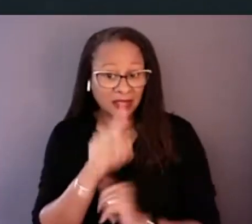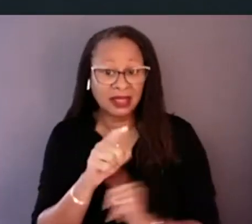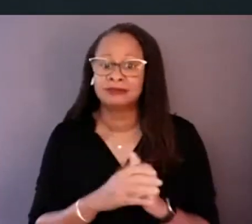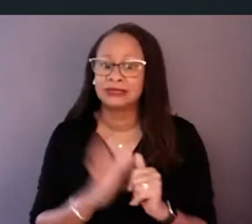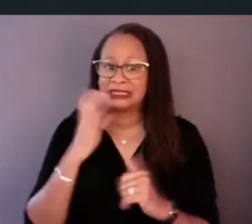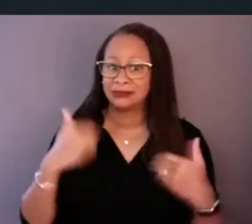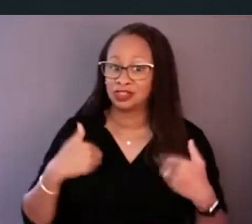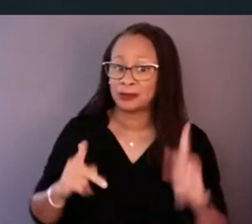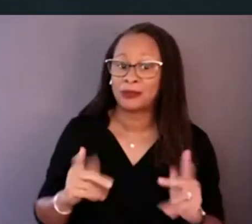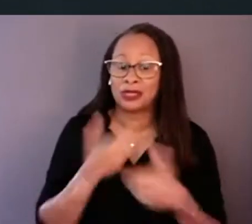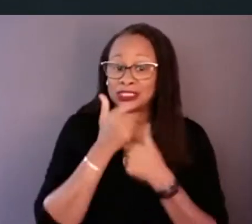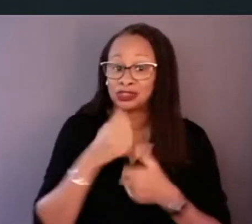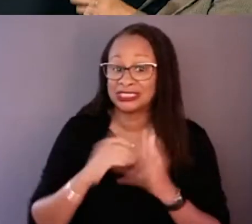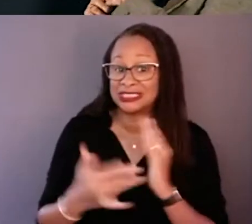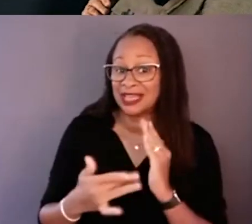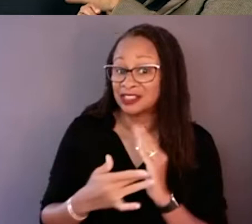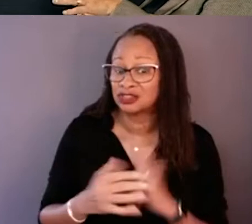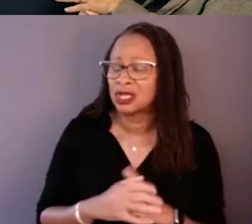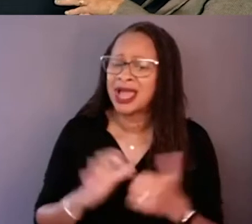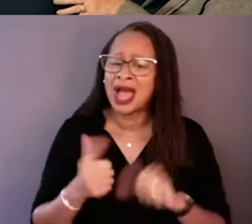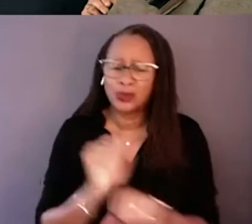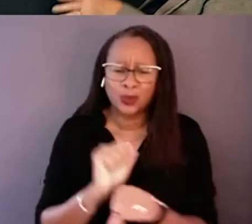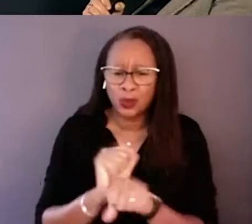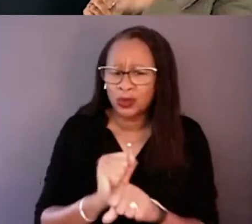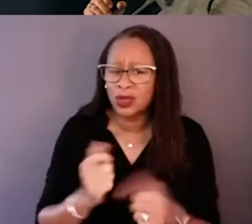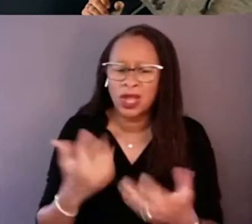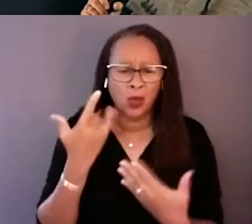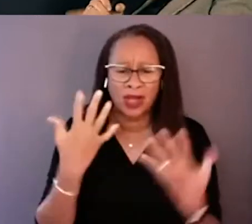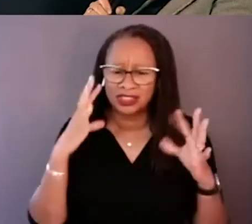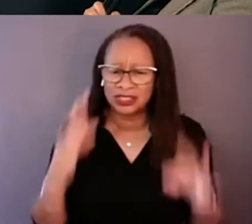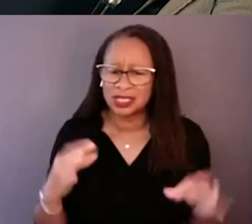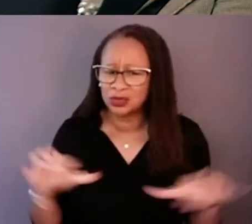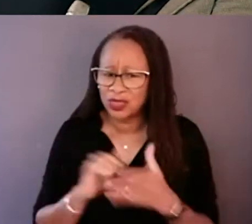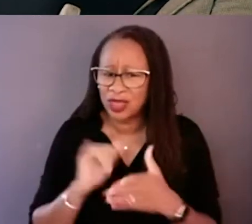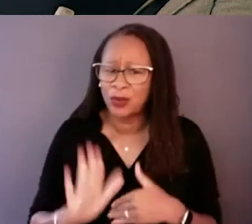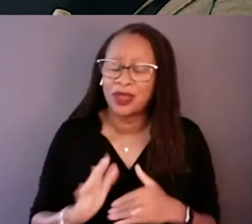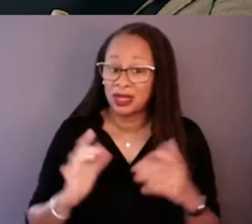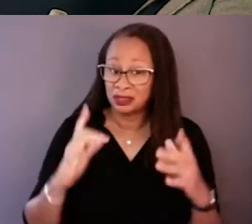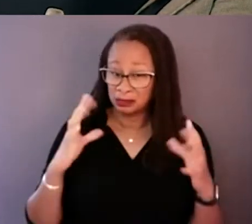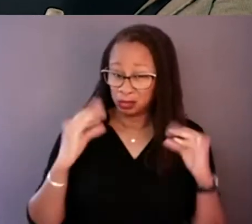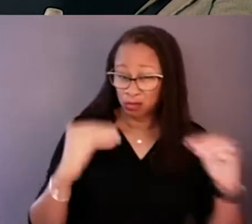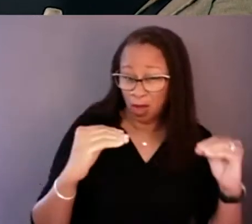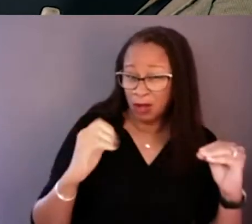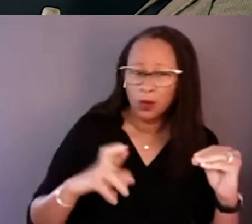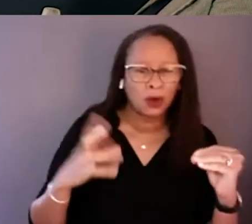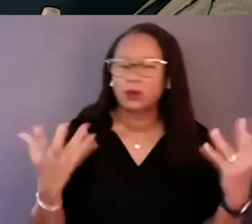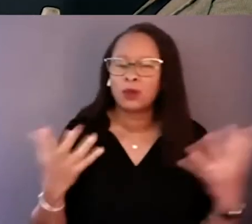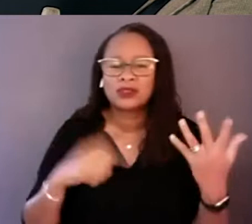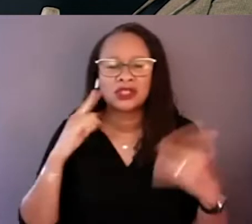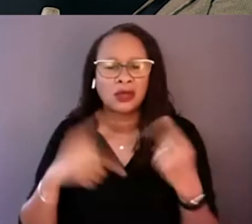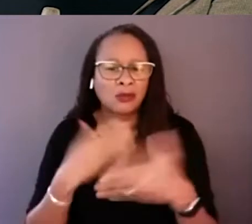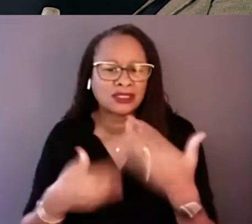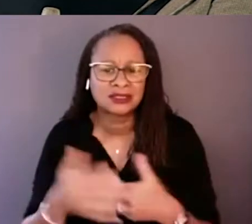that work and why did you decide to do it that way? It was a brilliant way to do it, but I was wondering what the thought process was. Yeah, so the second part of that answer,